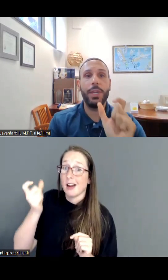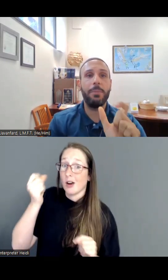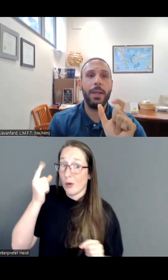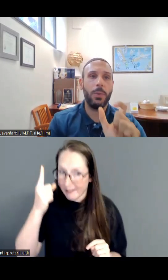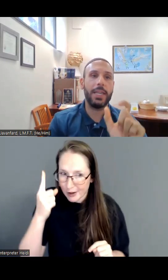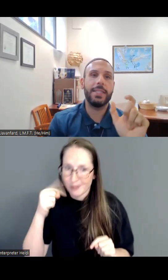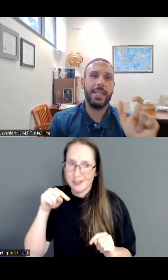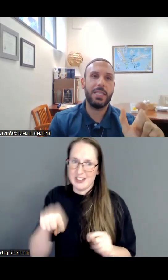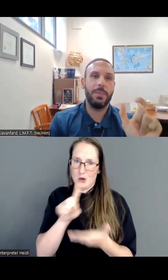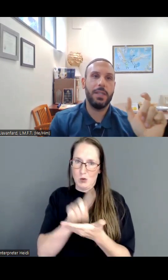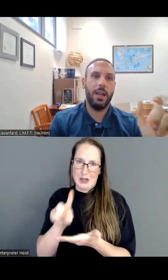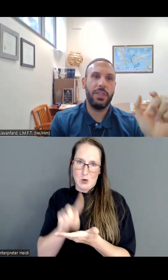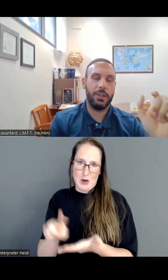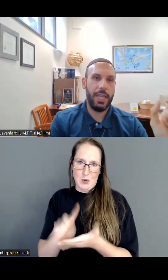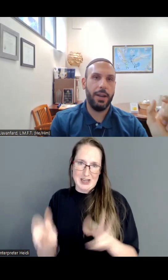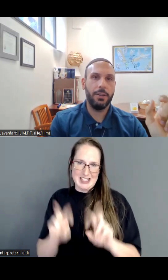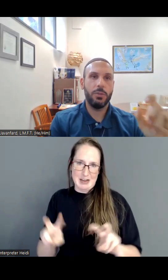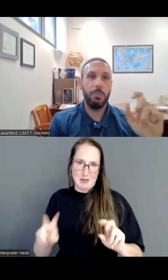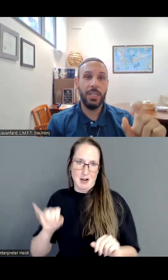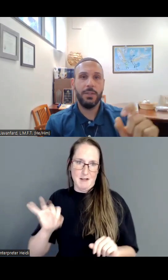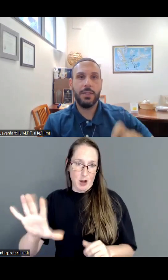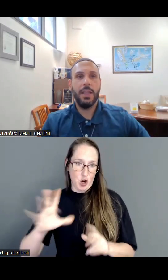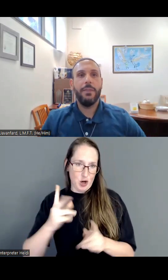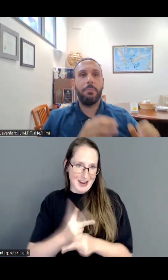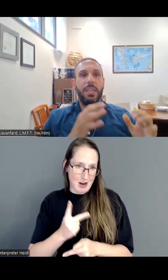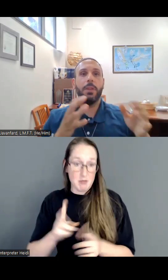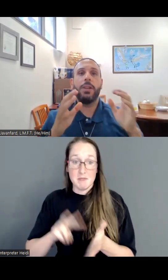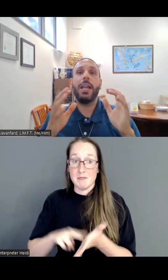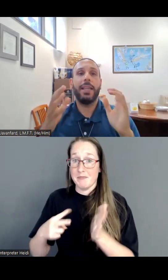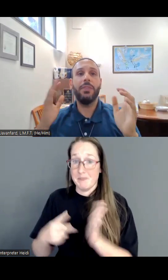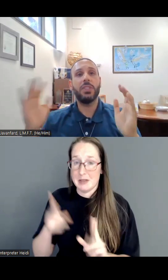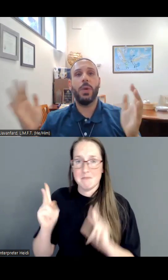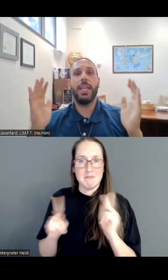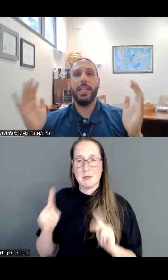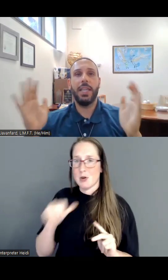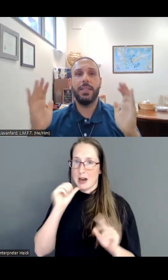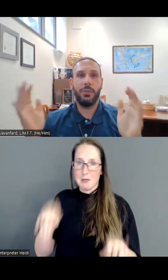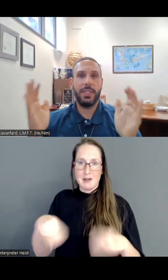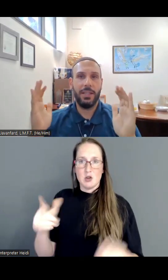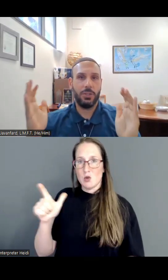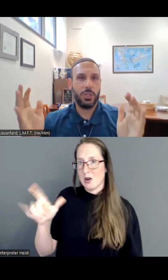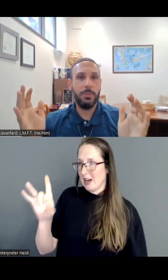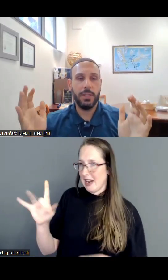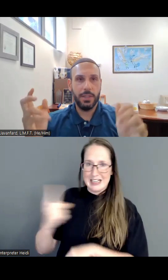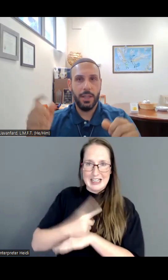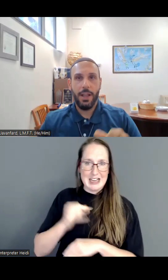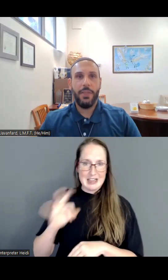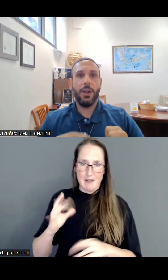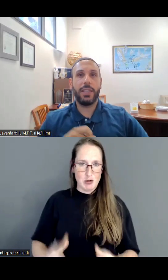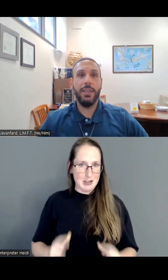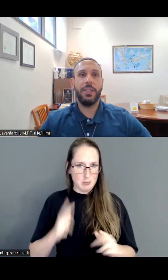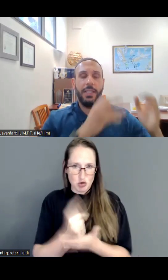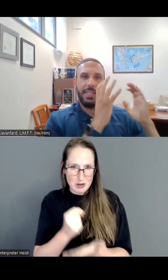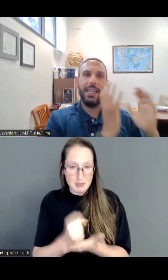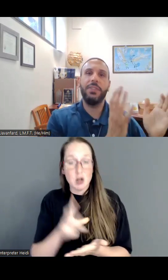is a week-by-week assessment of their care, which means that people are not given 28 days of residential treatment. They